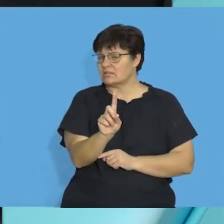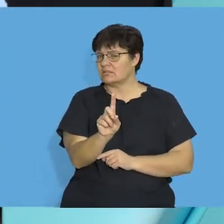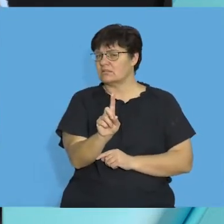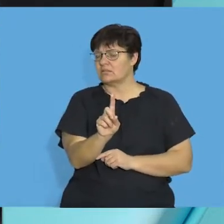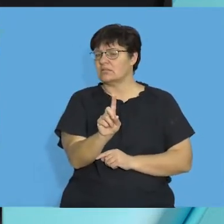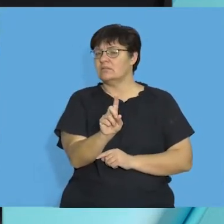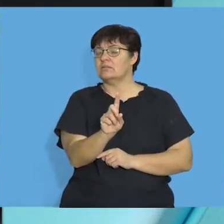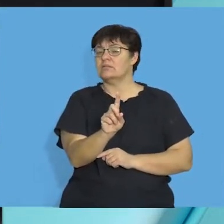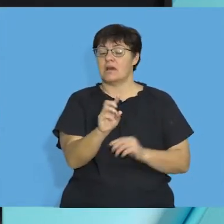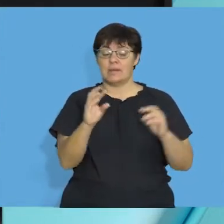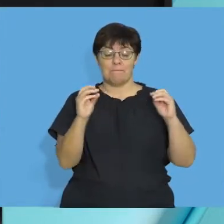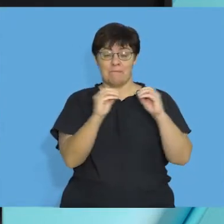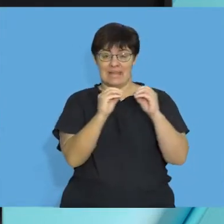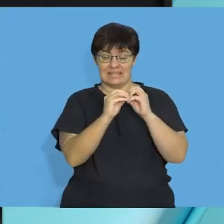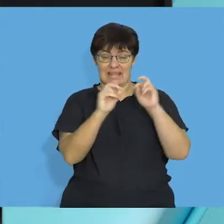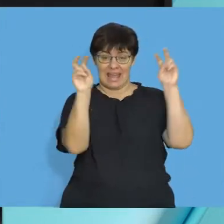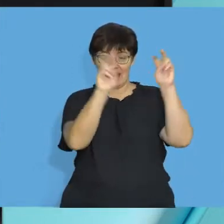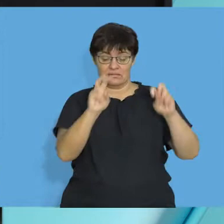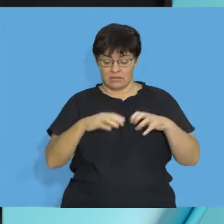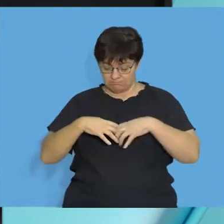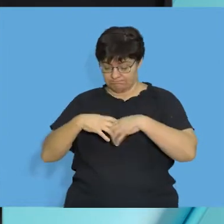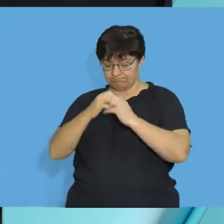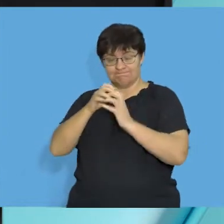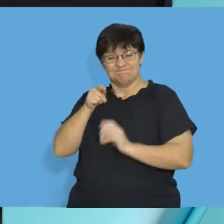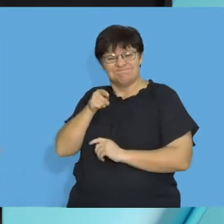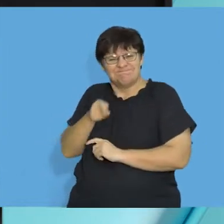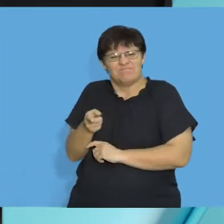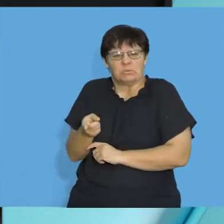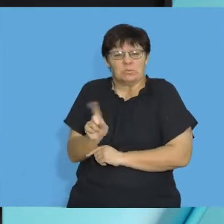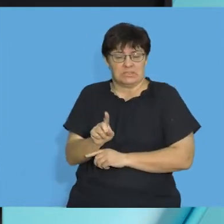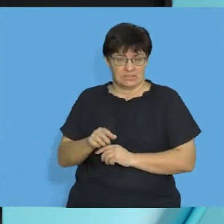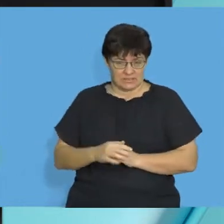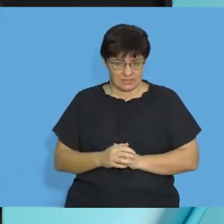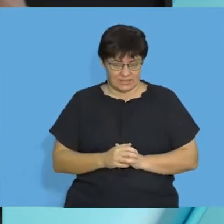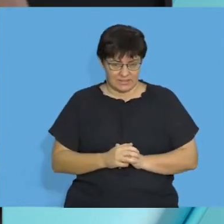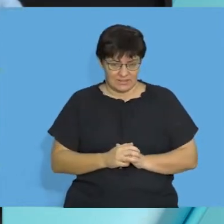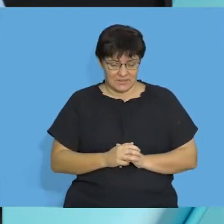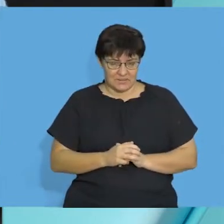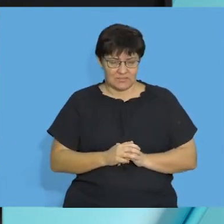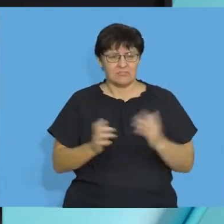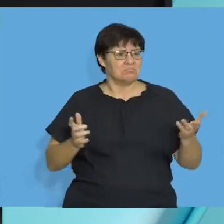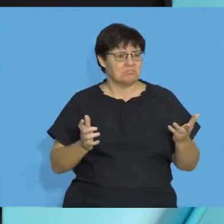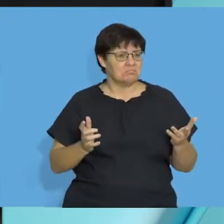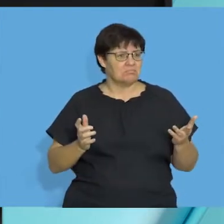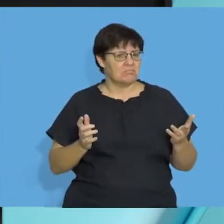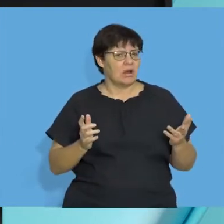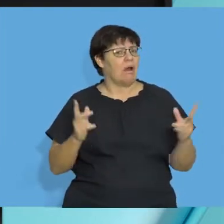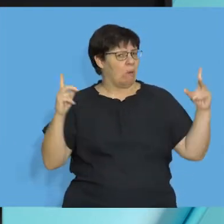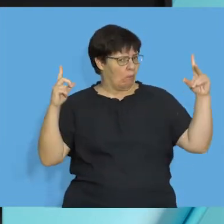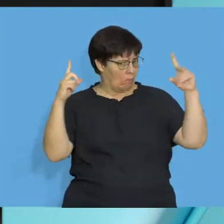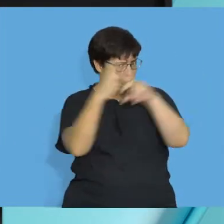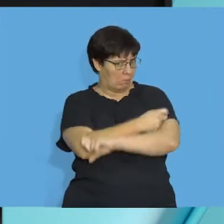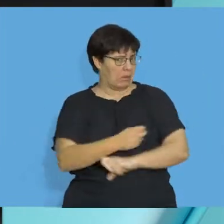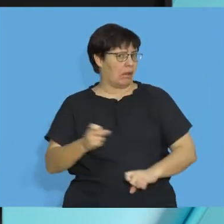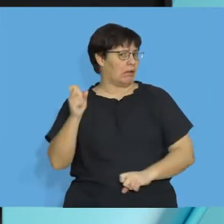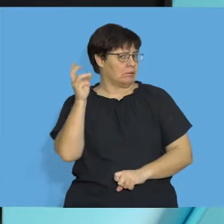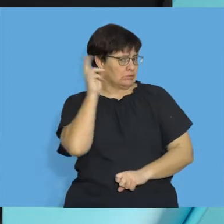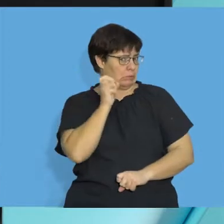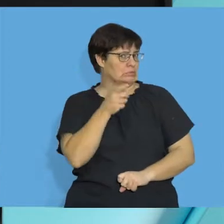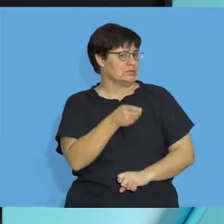is electromagnetic induction. It might be sounding quite complicated, but actually